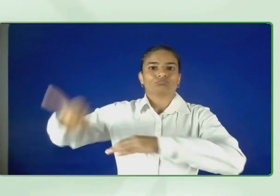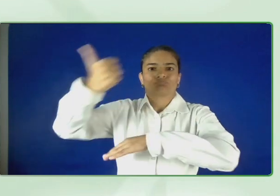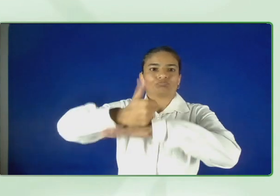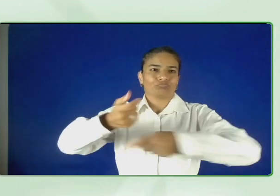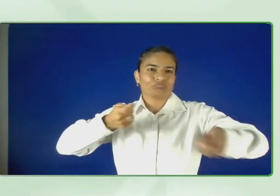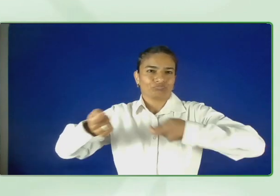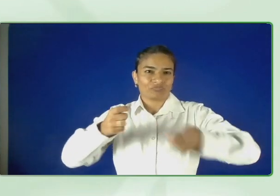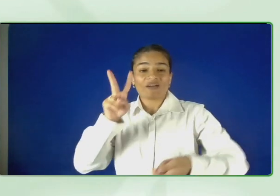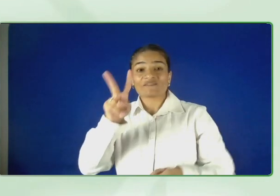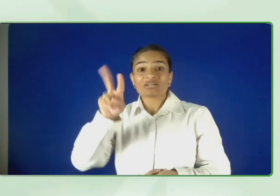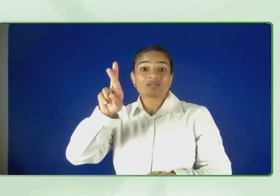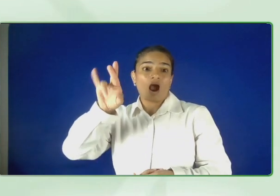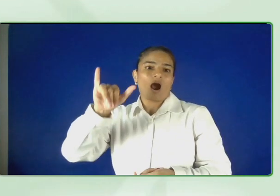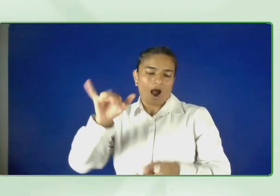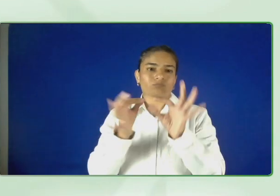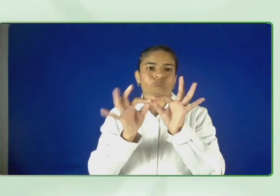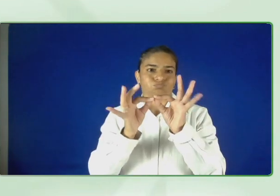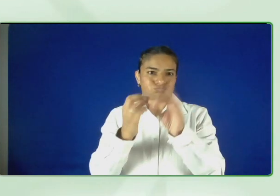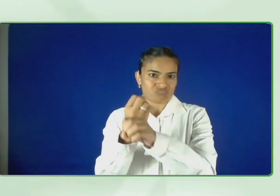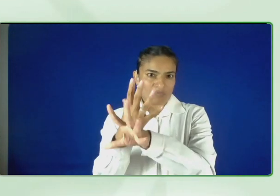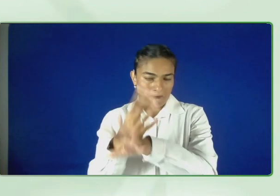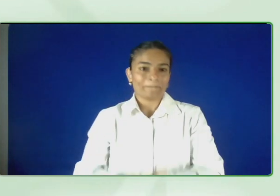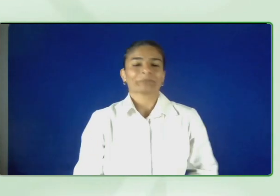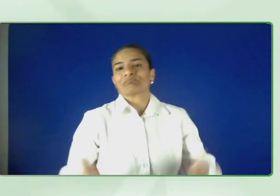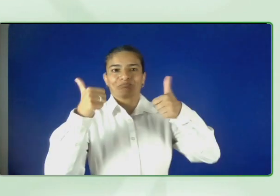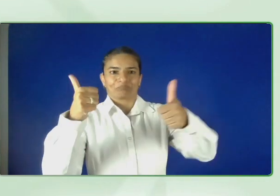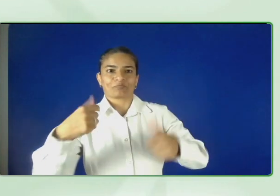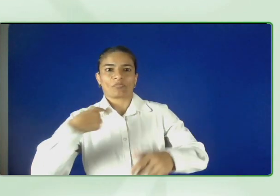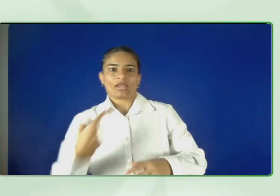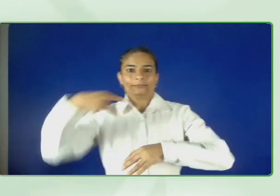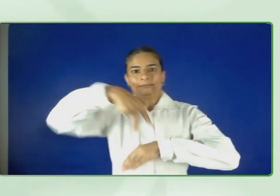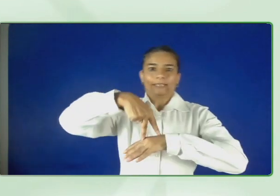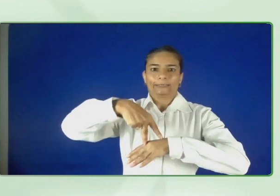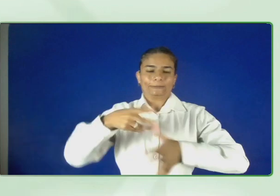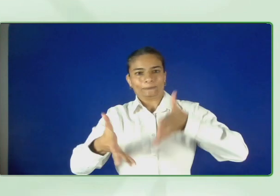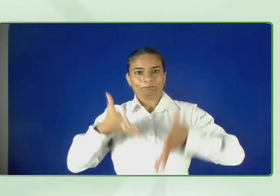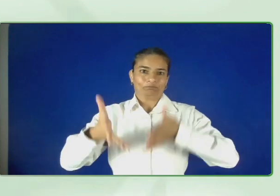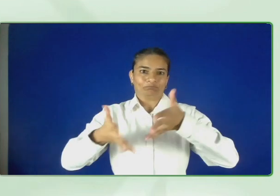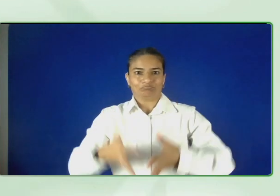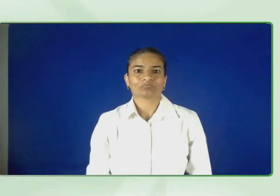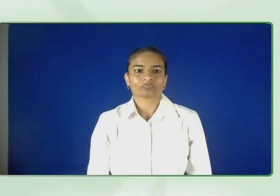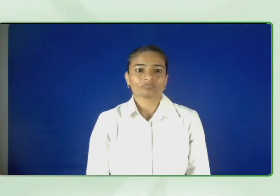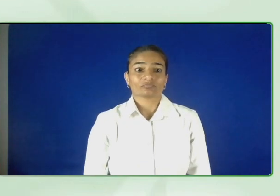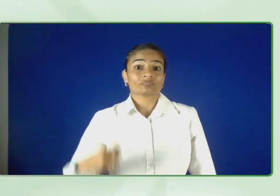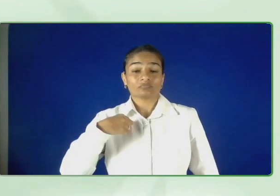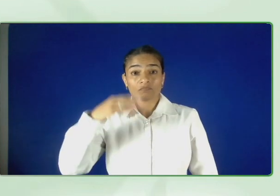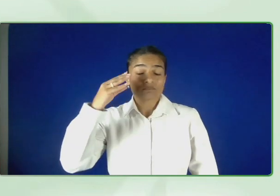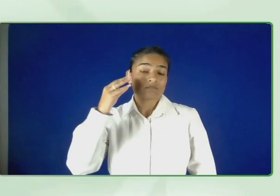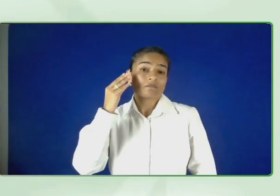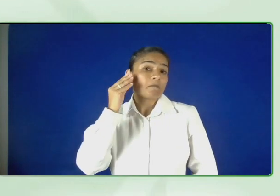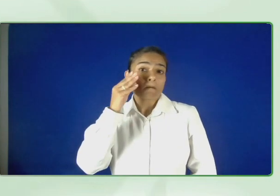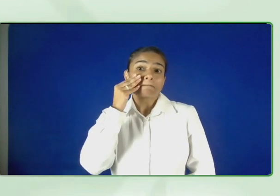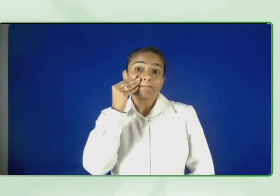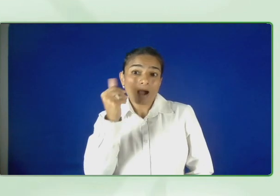Okay, now I'm going to stand up again. And I'm a white, middle-aged male in my 50s,